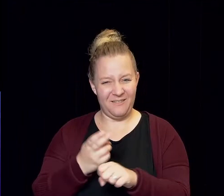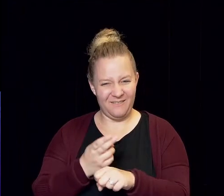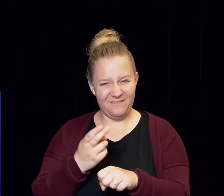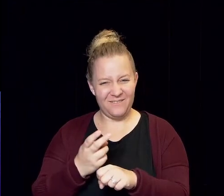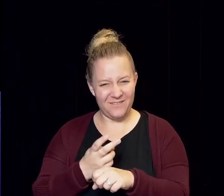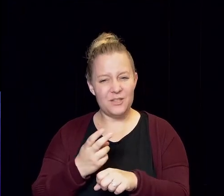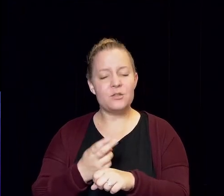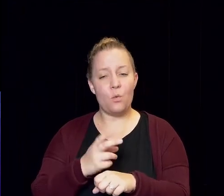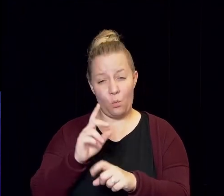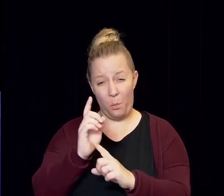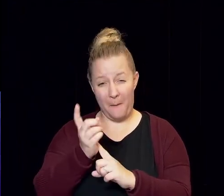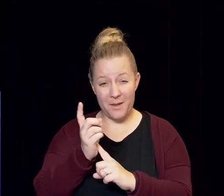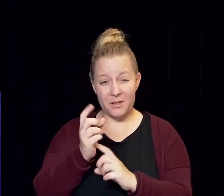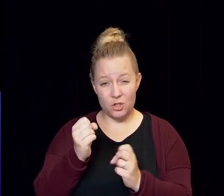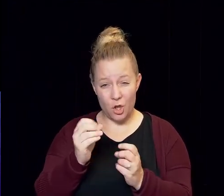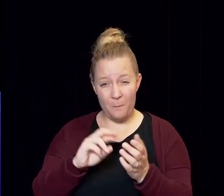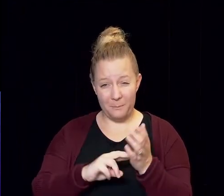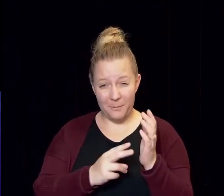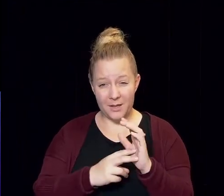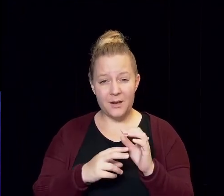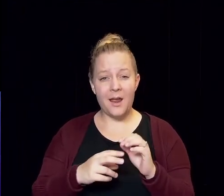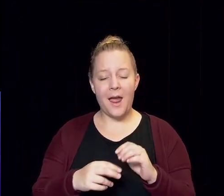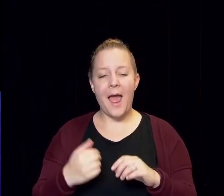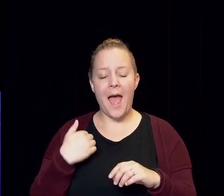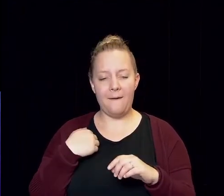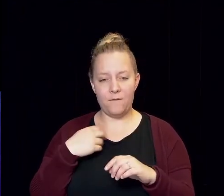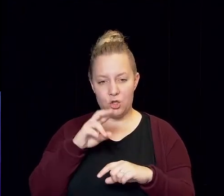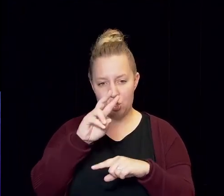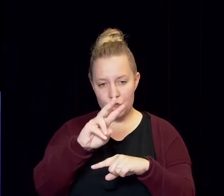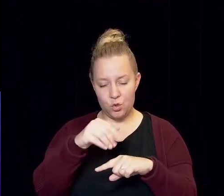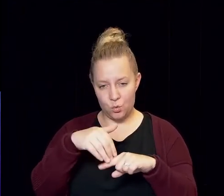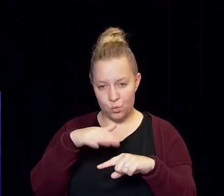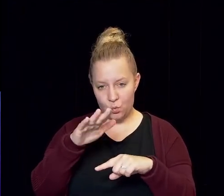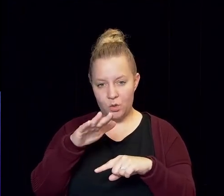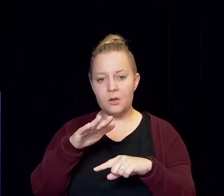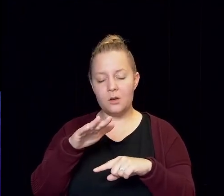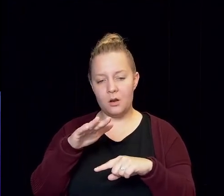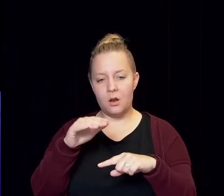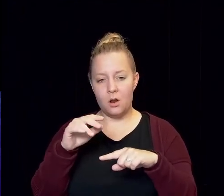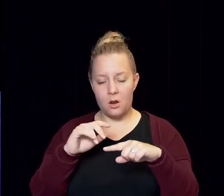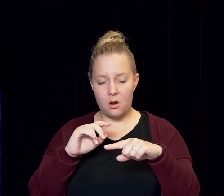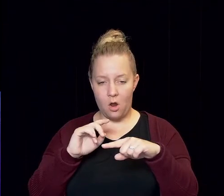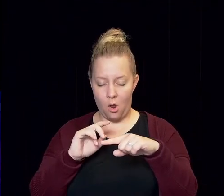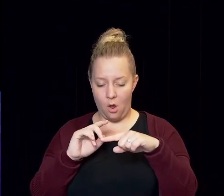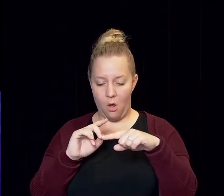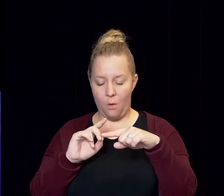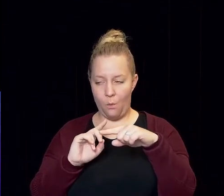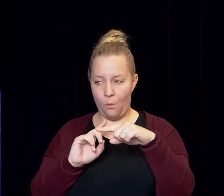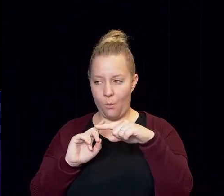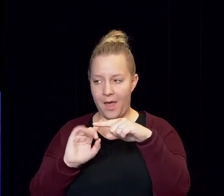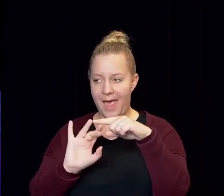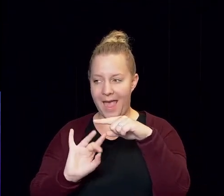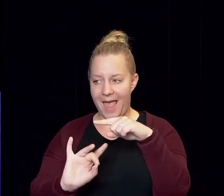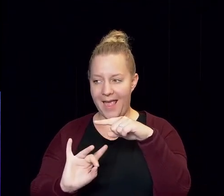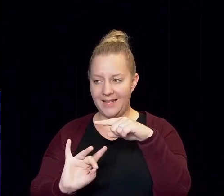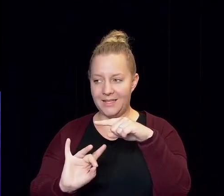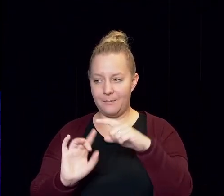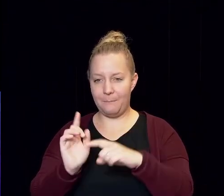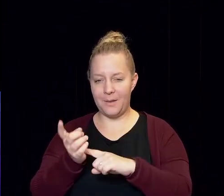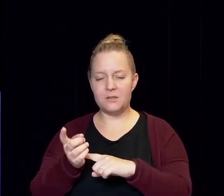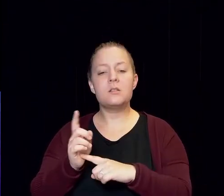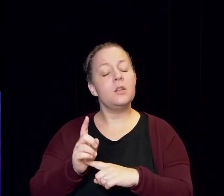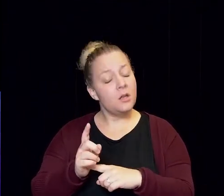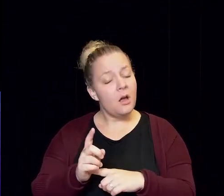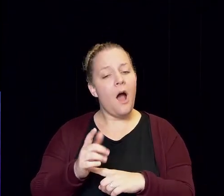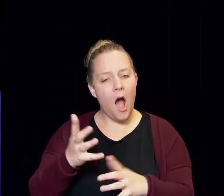minute. So therefore I'm going to put 2 faces on top over, and then it's going to be over 8 minutes because like I said, I want to